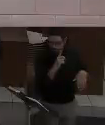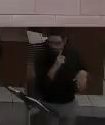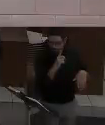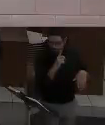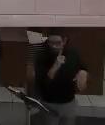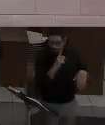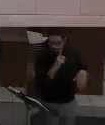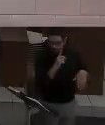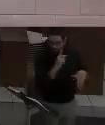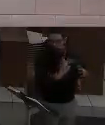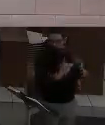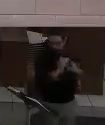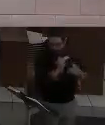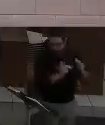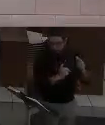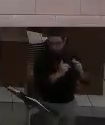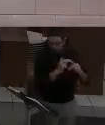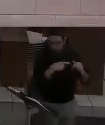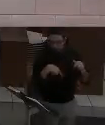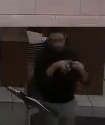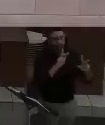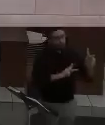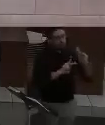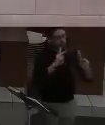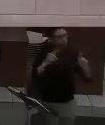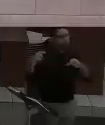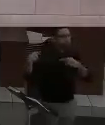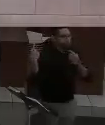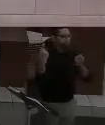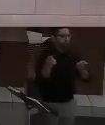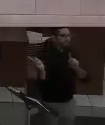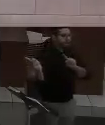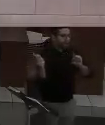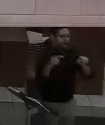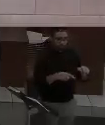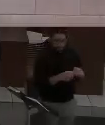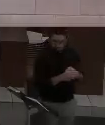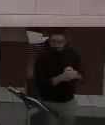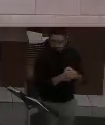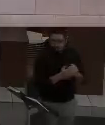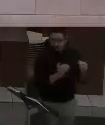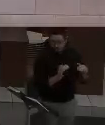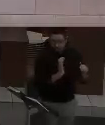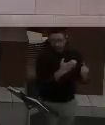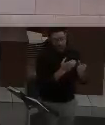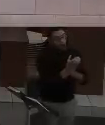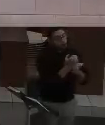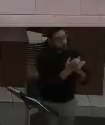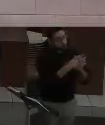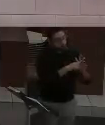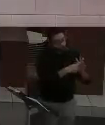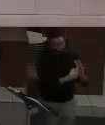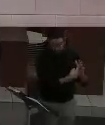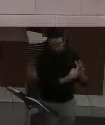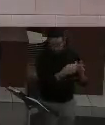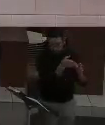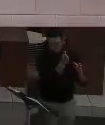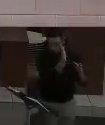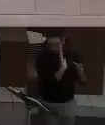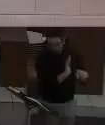creeds, building on those who have come before us. Our chapter begins when God says to